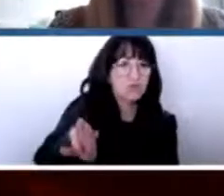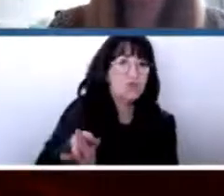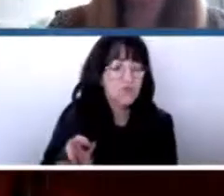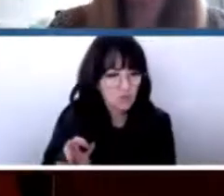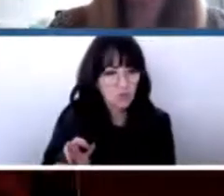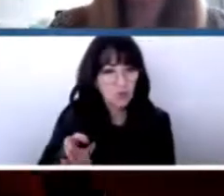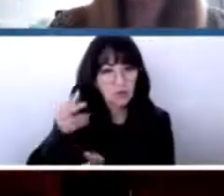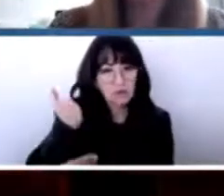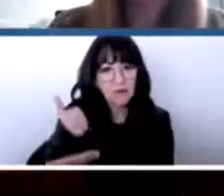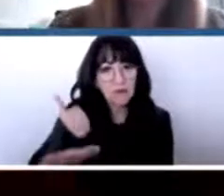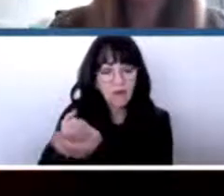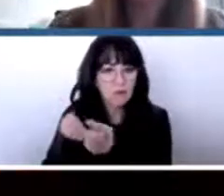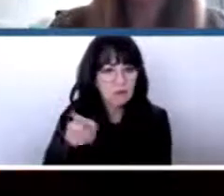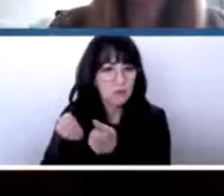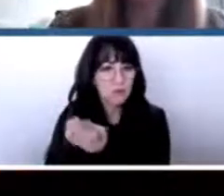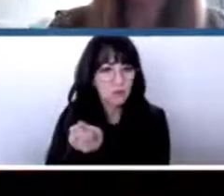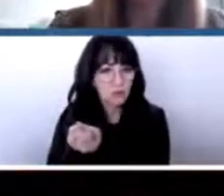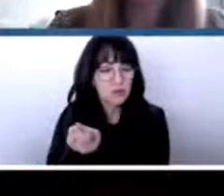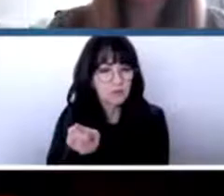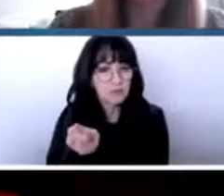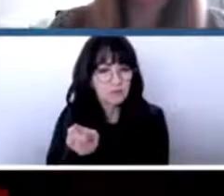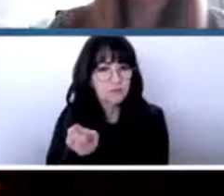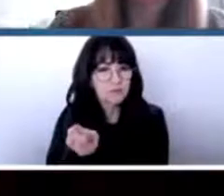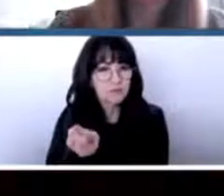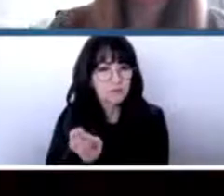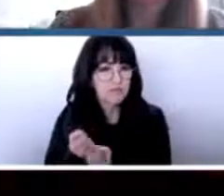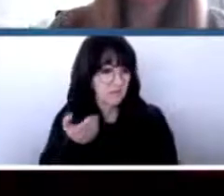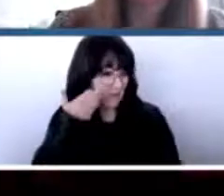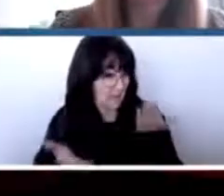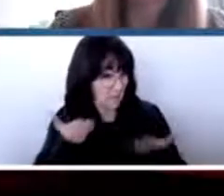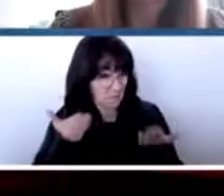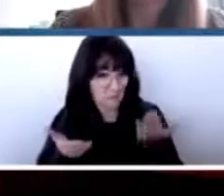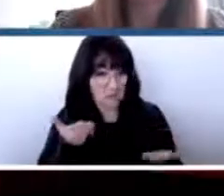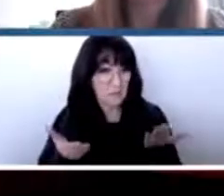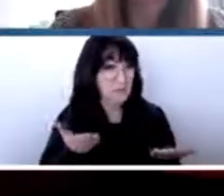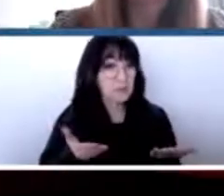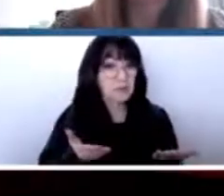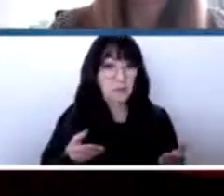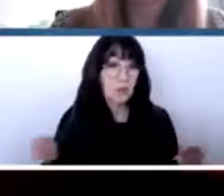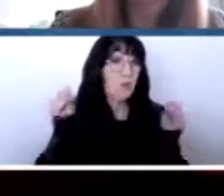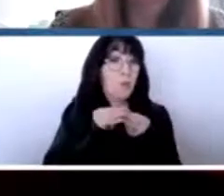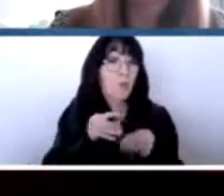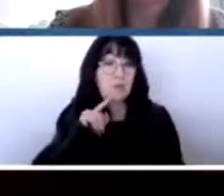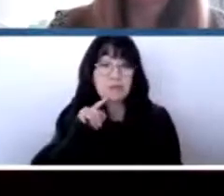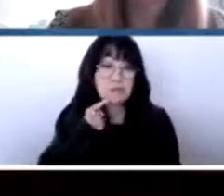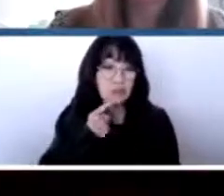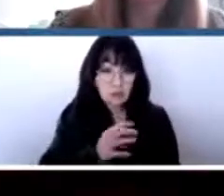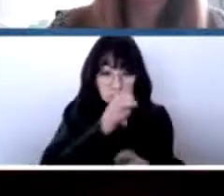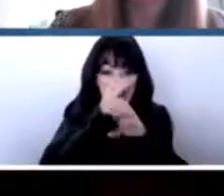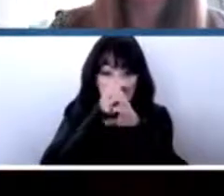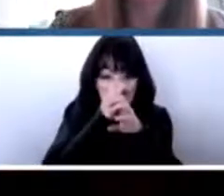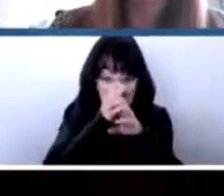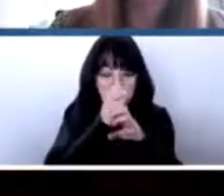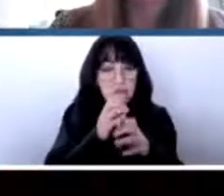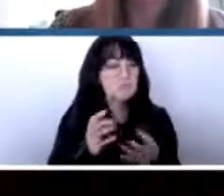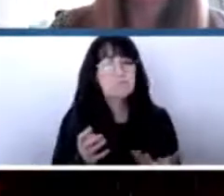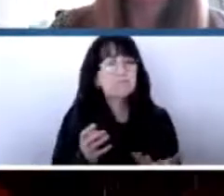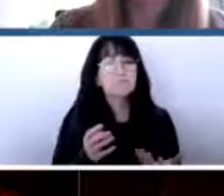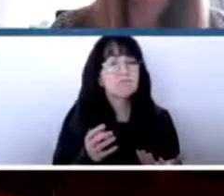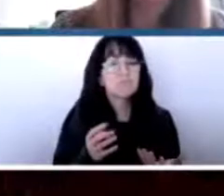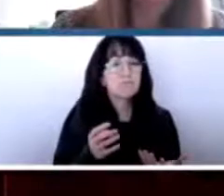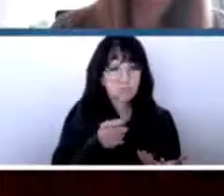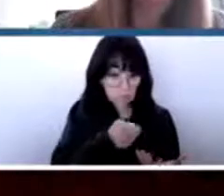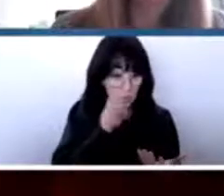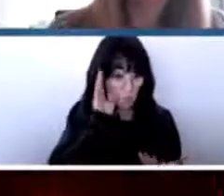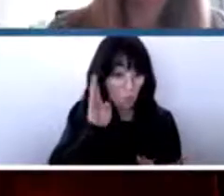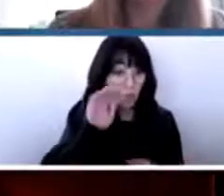what point do more drastic measures need to be taken to ensure that hospitals have enough capacity to take care of all of